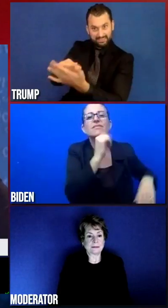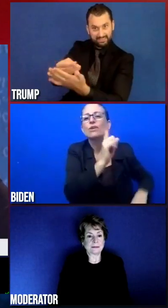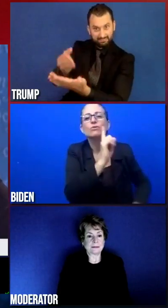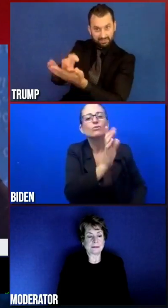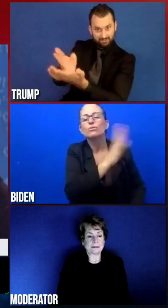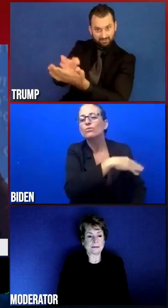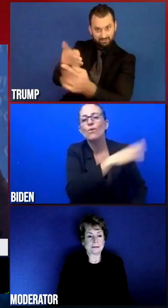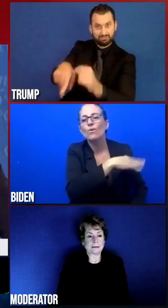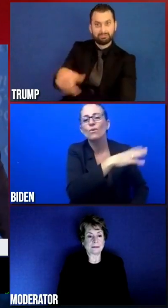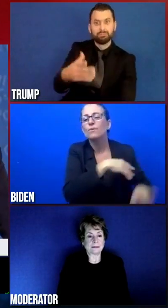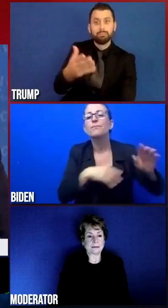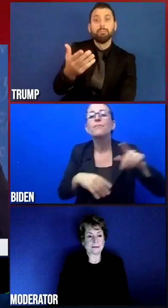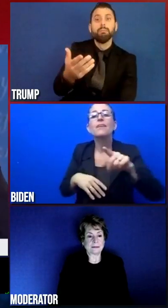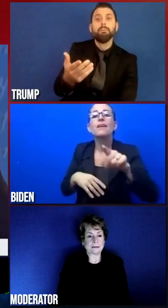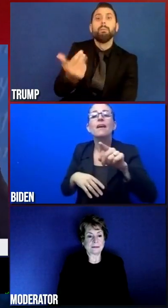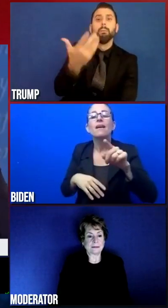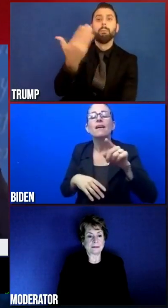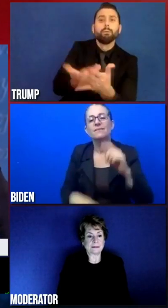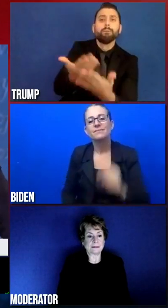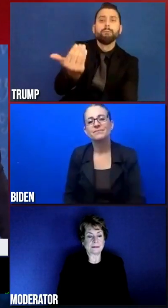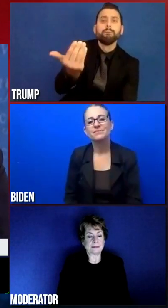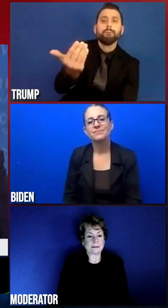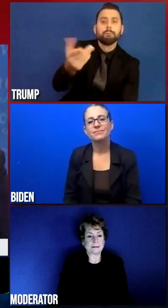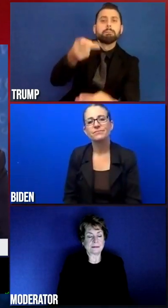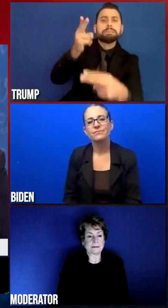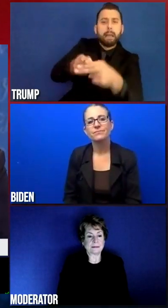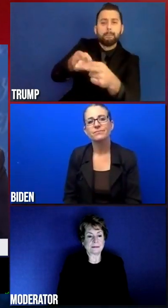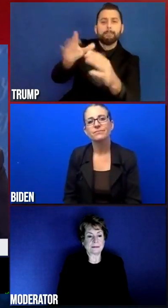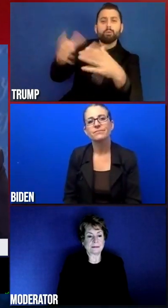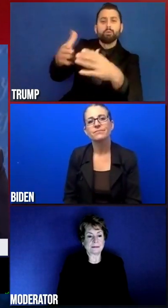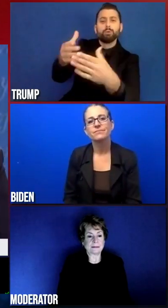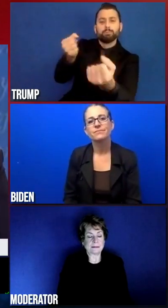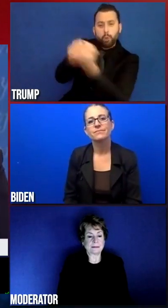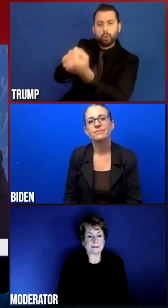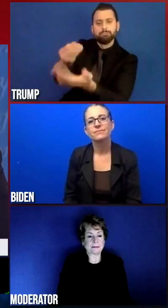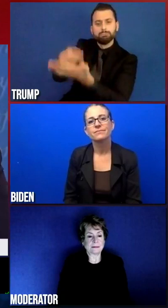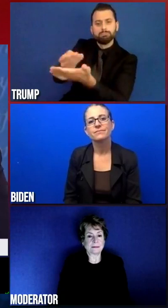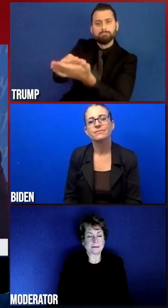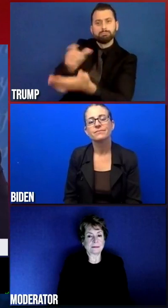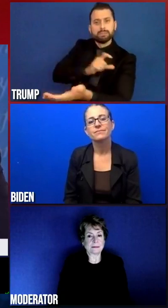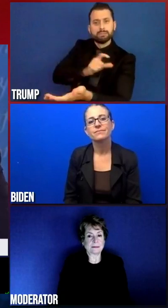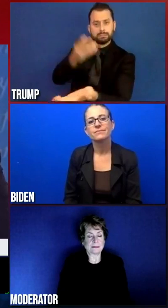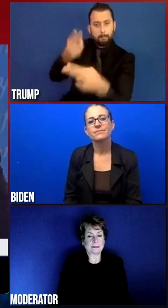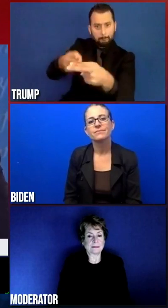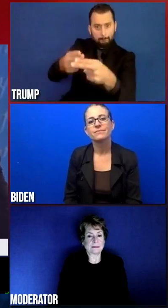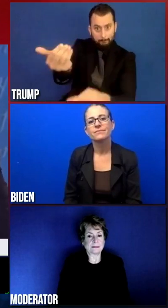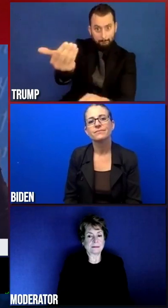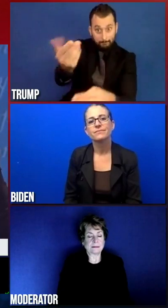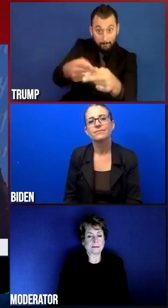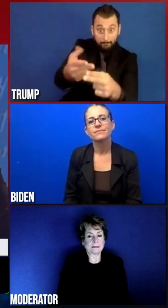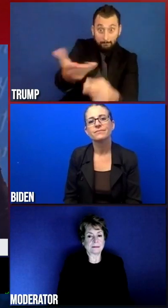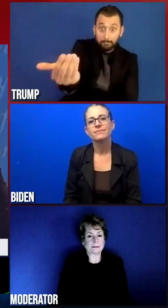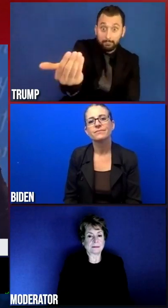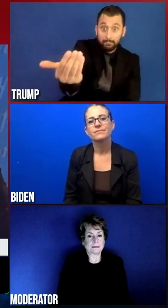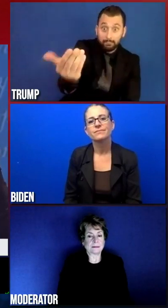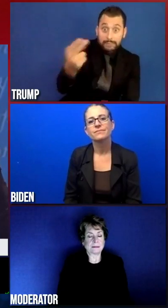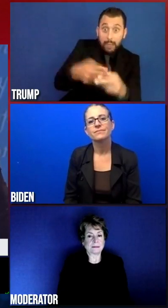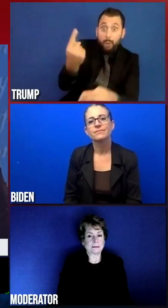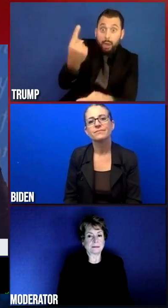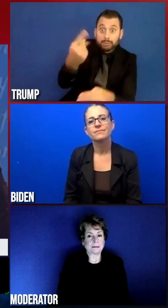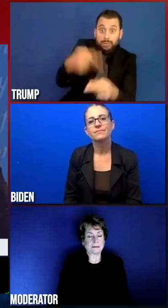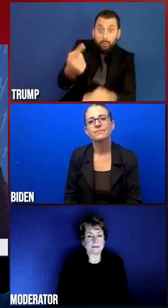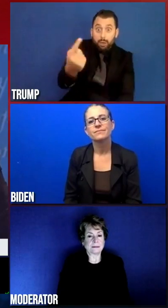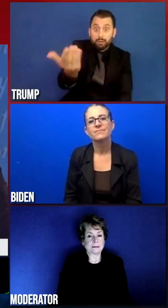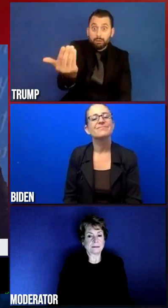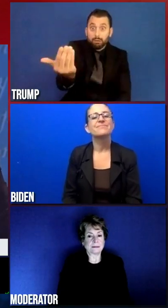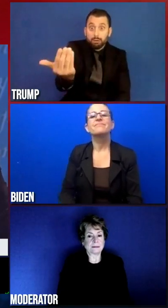Name one group that supports you. Name one group that came out and supported you. Go ahead. Think. We have time. We don't have time to do anything. Think